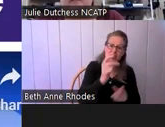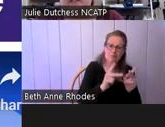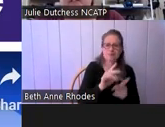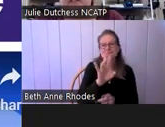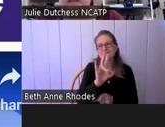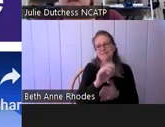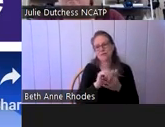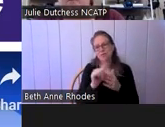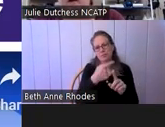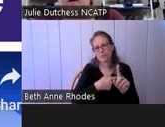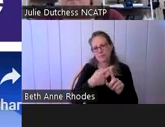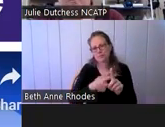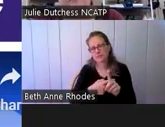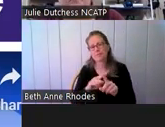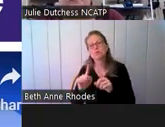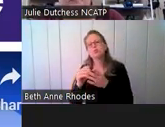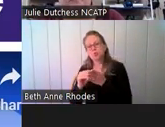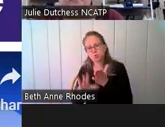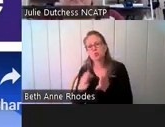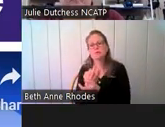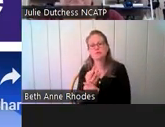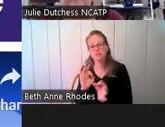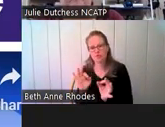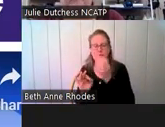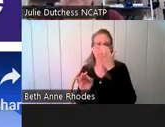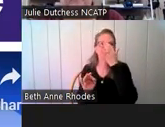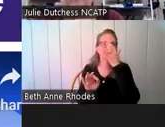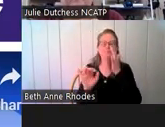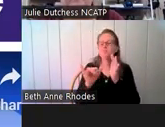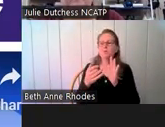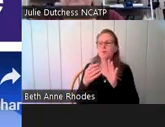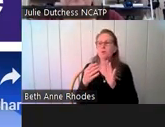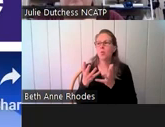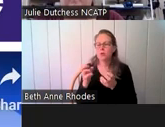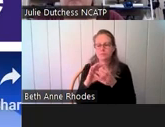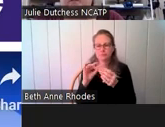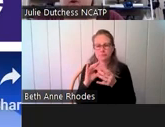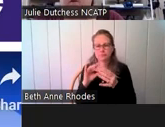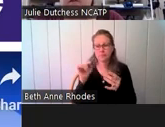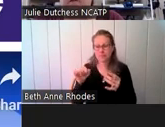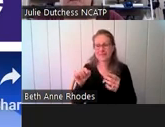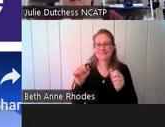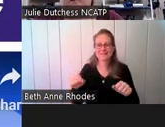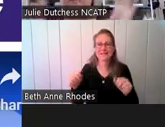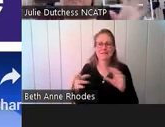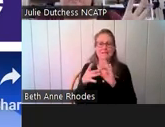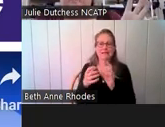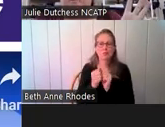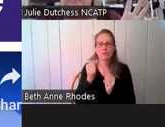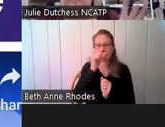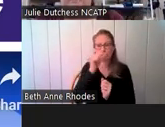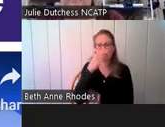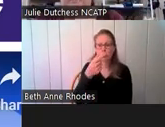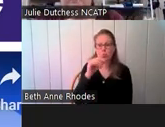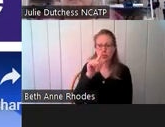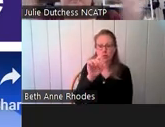is free for students. But I also wanted to mention before I show the video that you can do this with Google as well. So if you're in Google